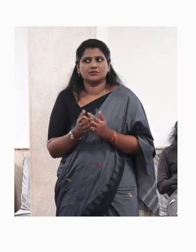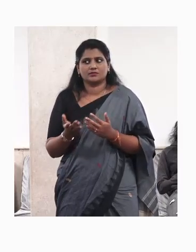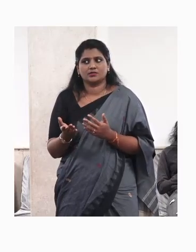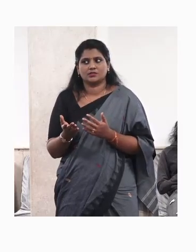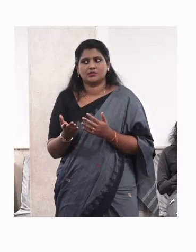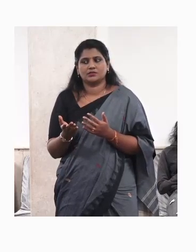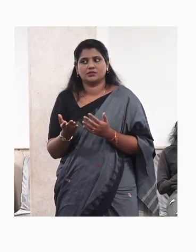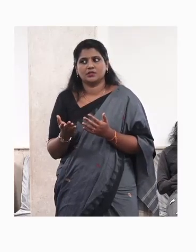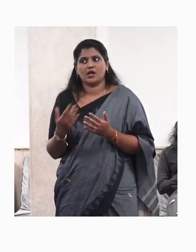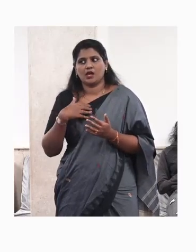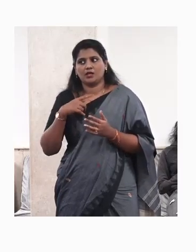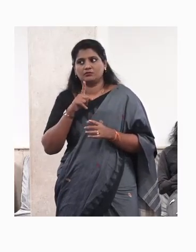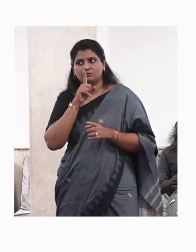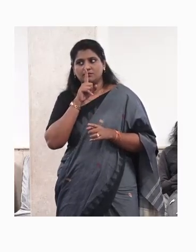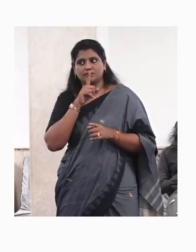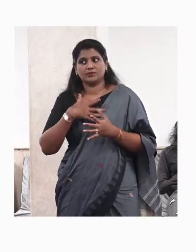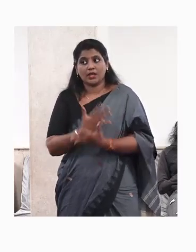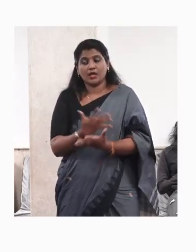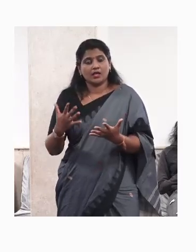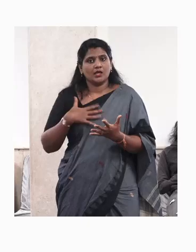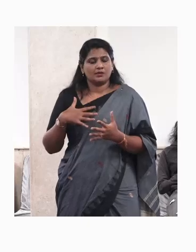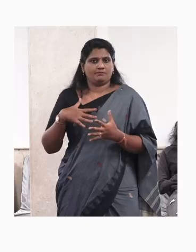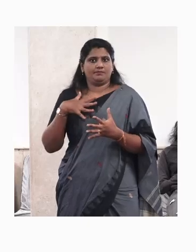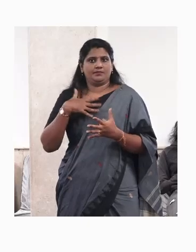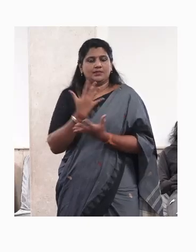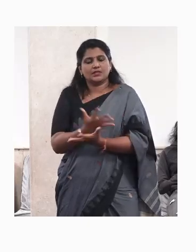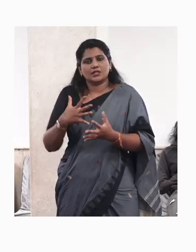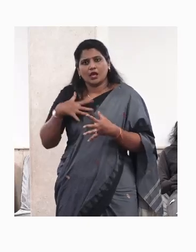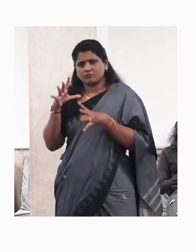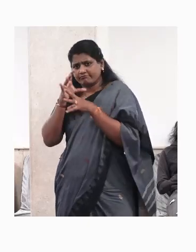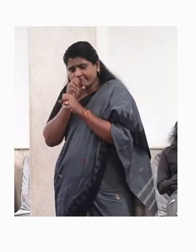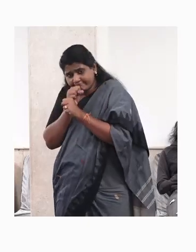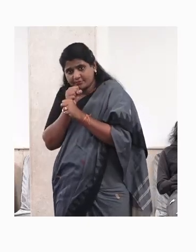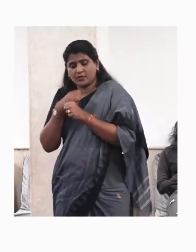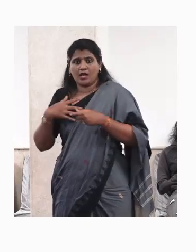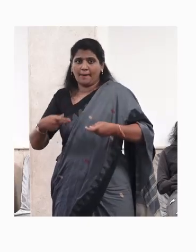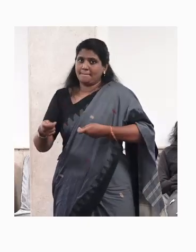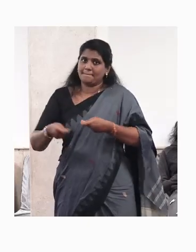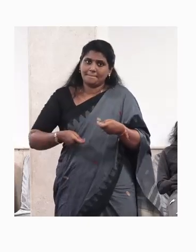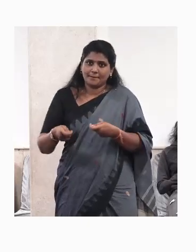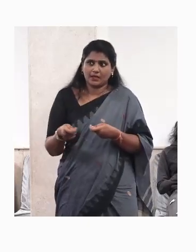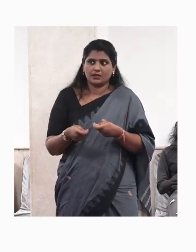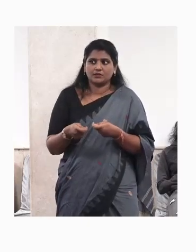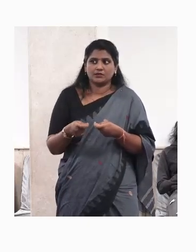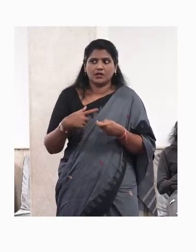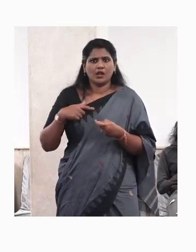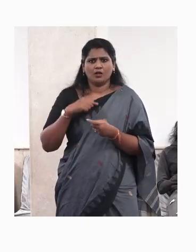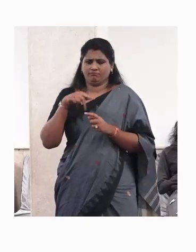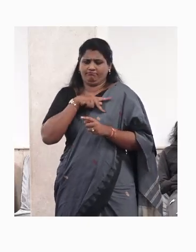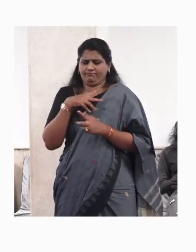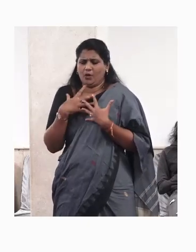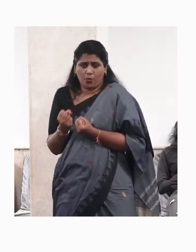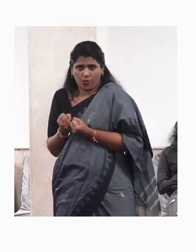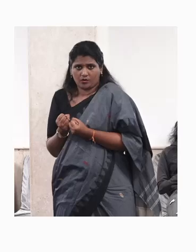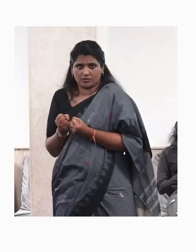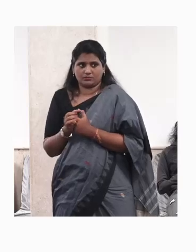sort of keep things confidential, or maintain a sense of, or be private.